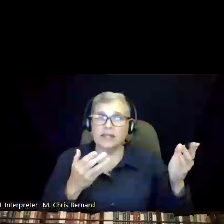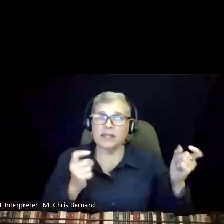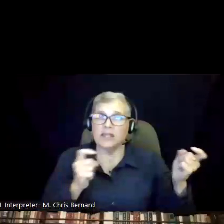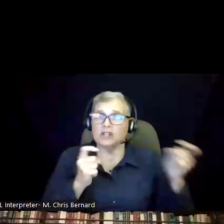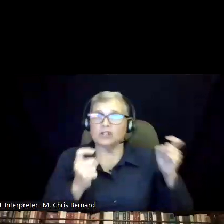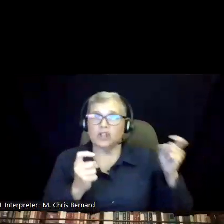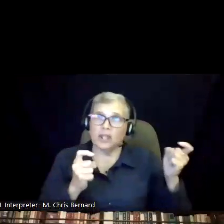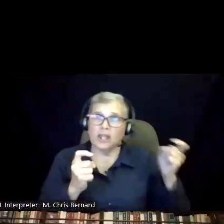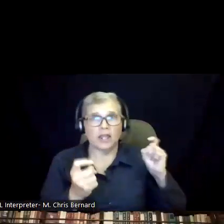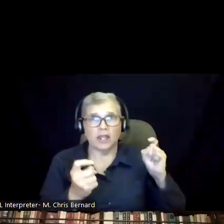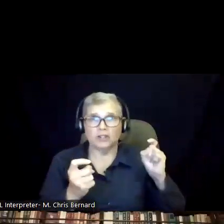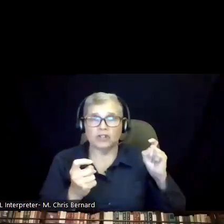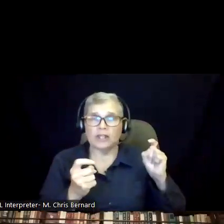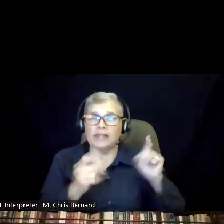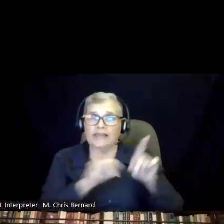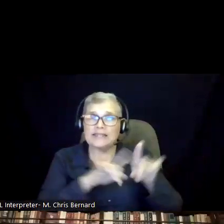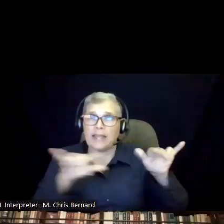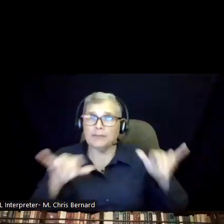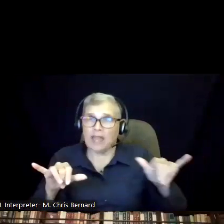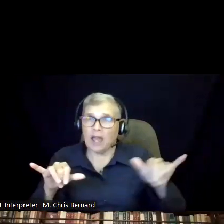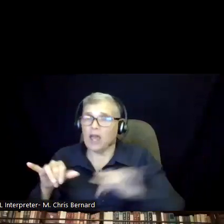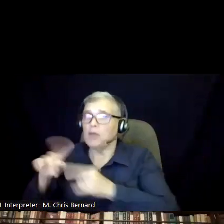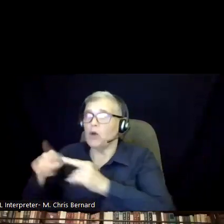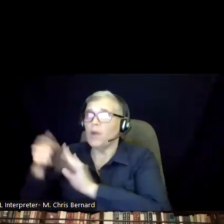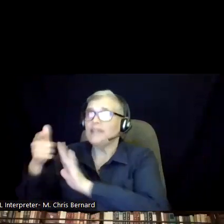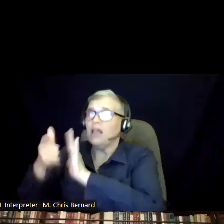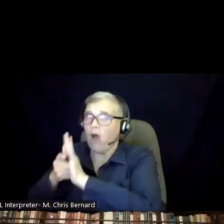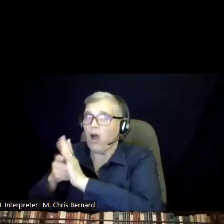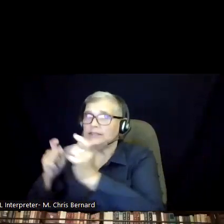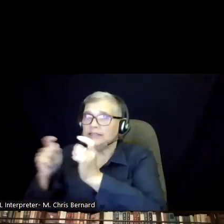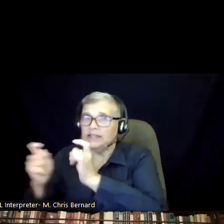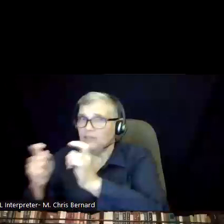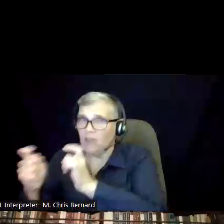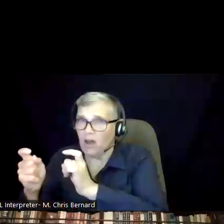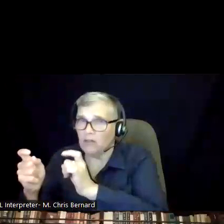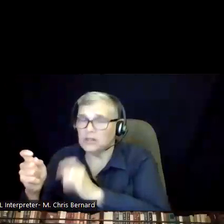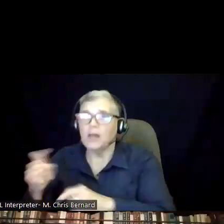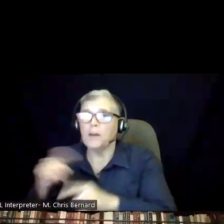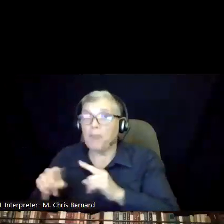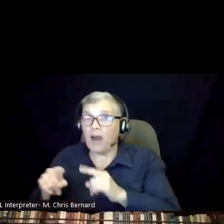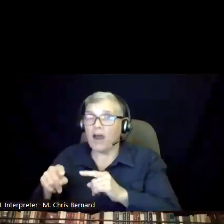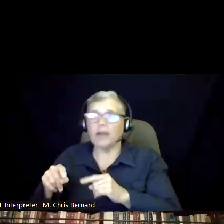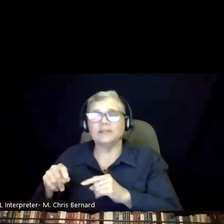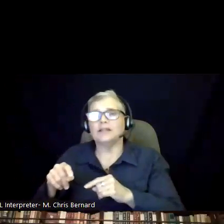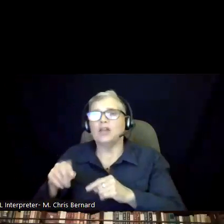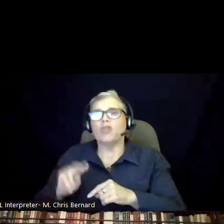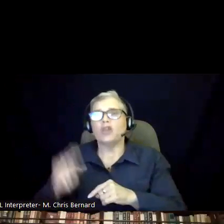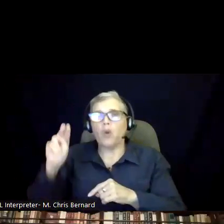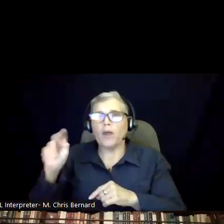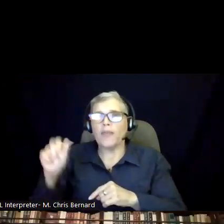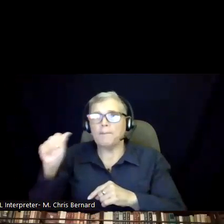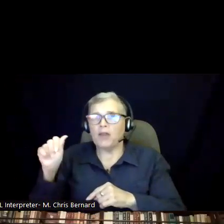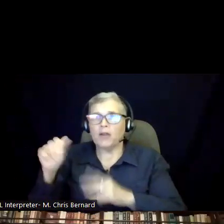law evolve themselves, but not vice versa. It's been clear that the North American model shall not become